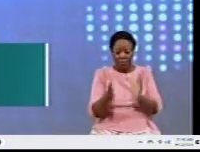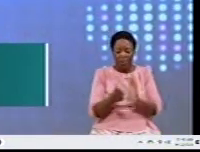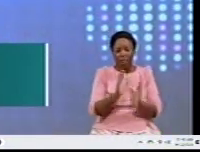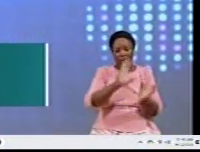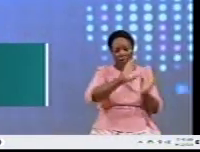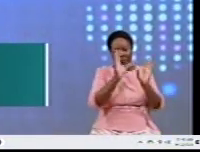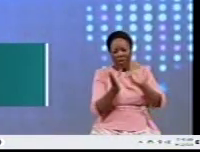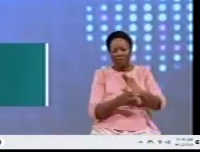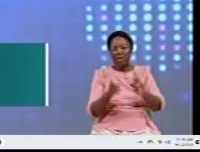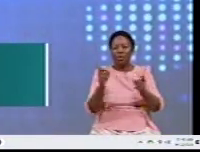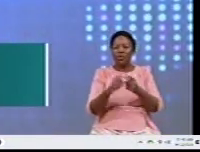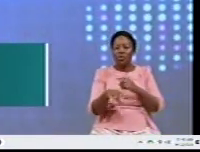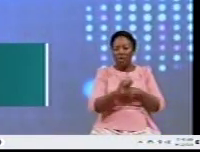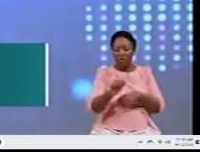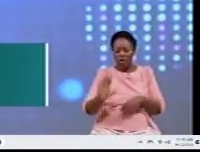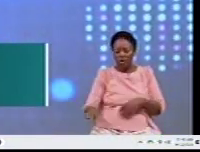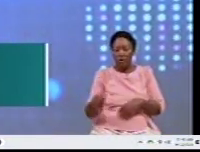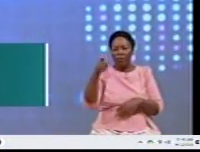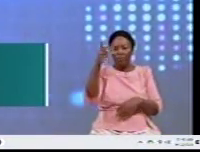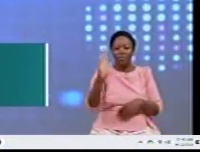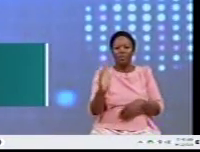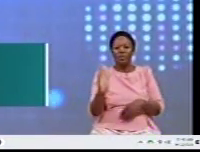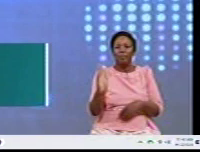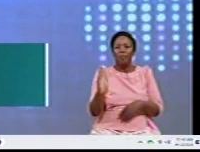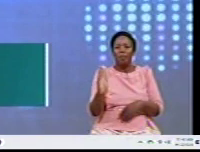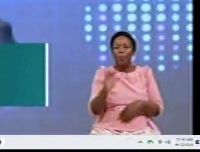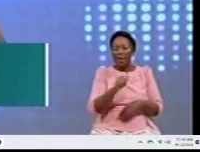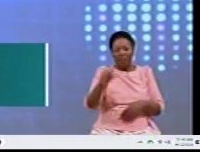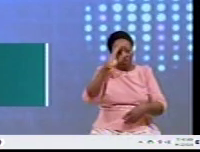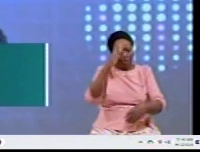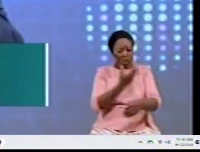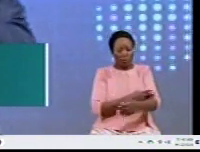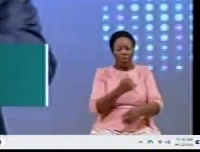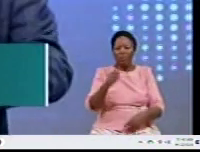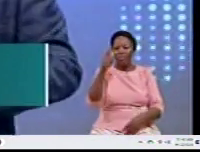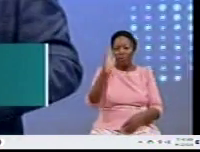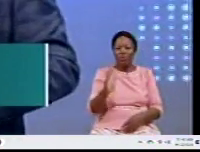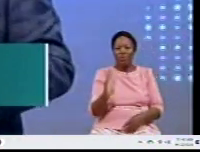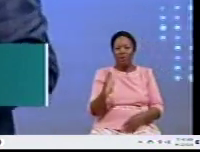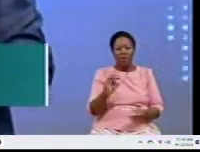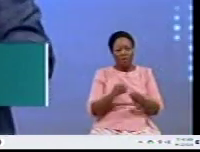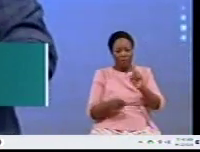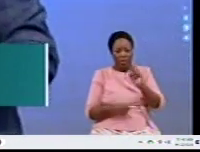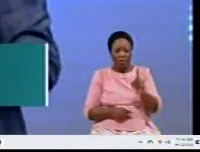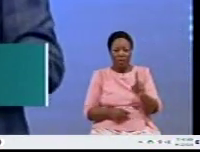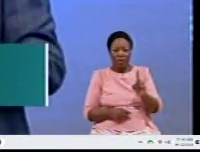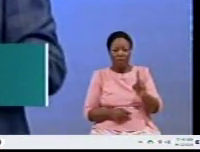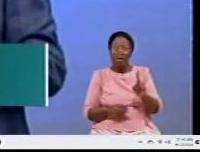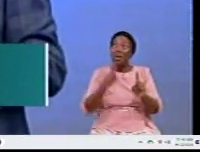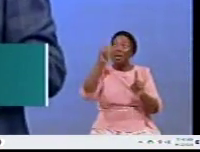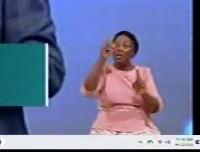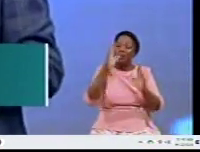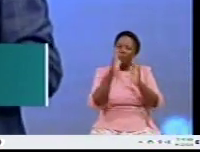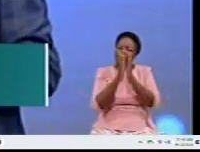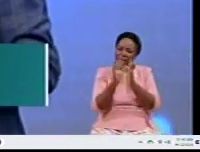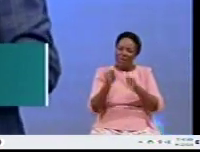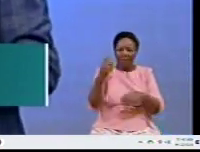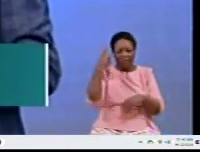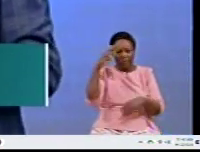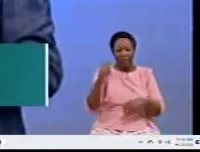a child of God, a son of God. Number one, he prays for the